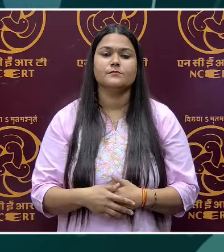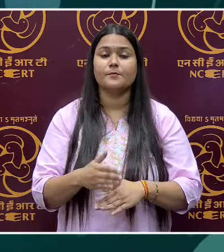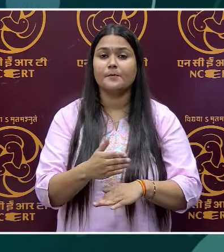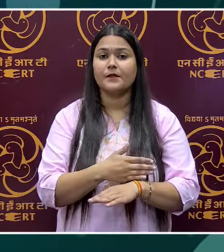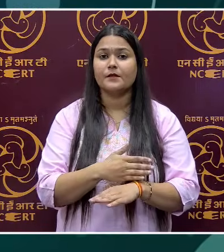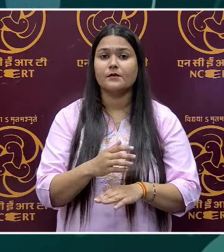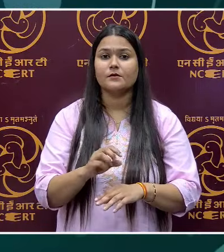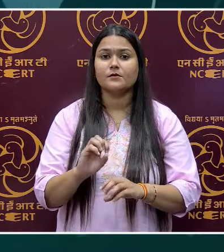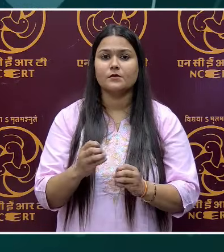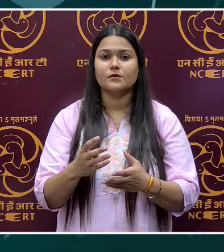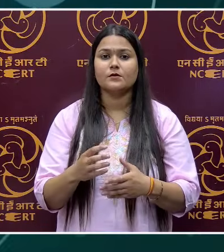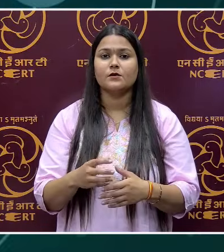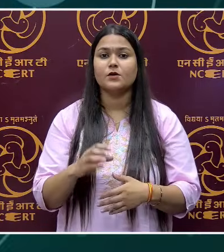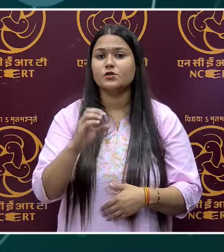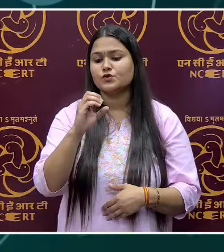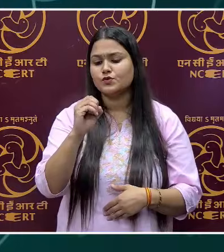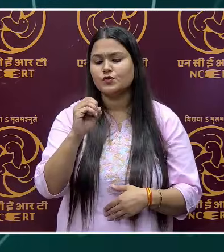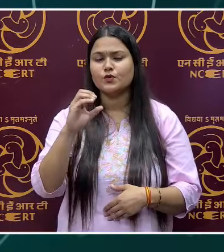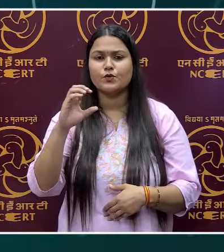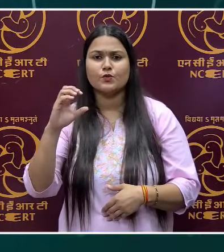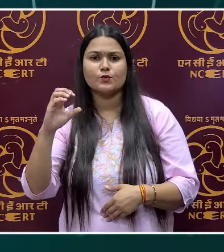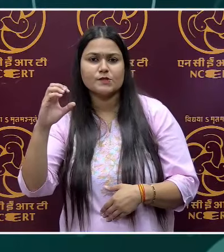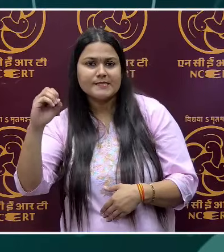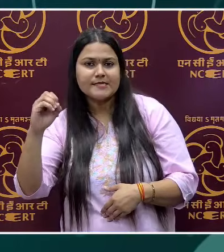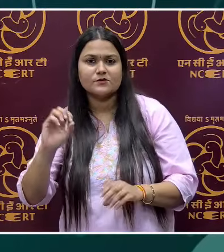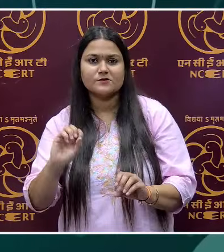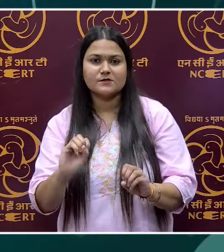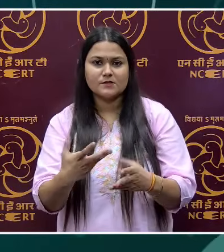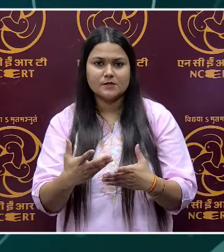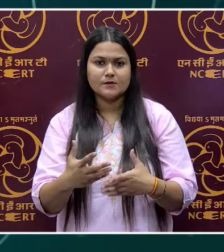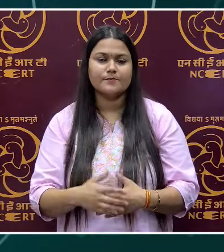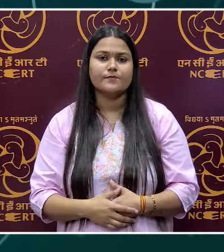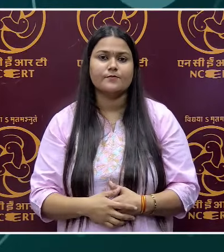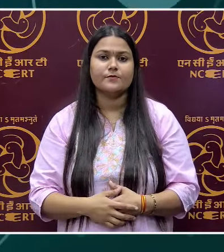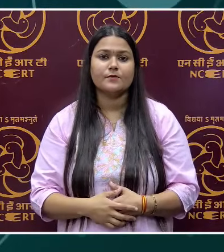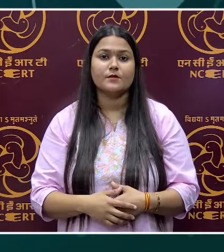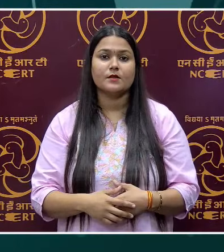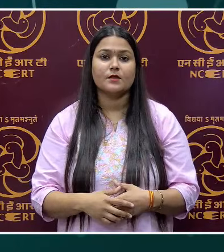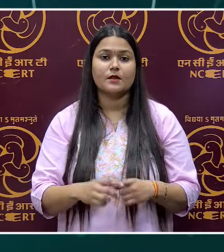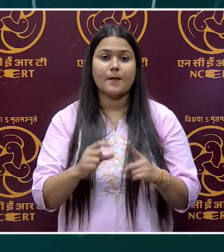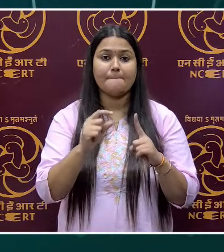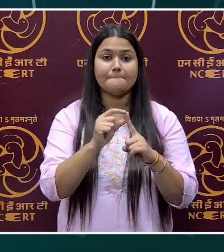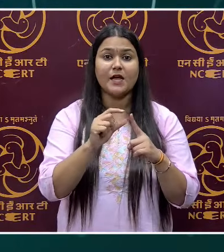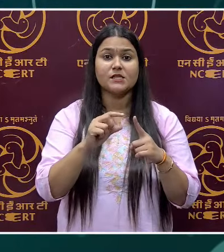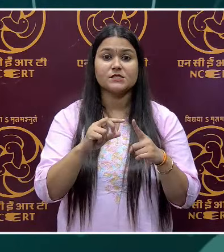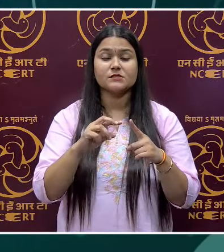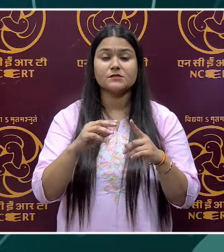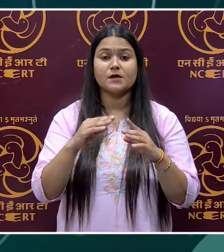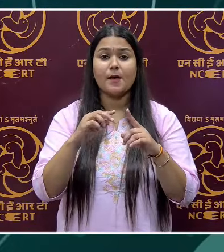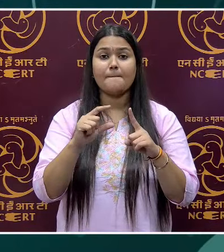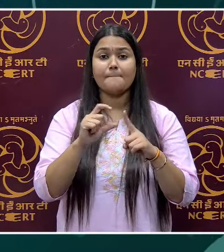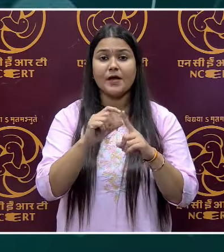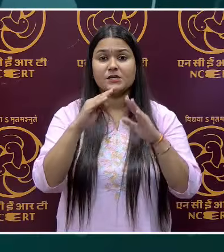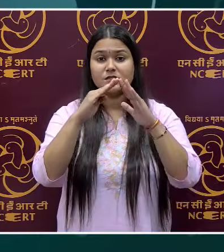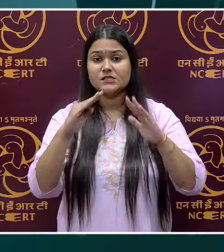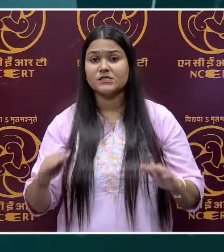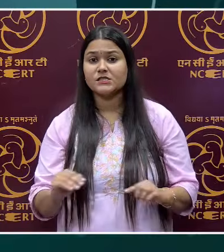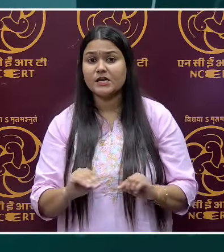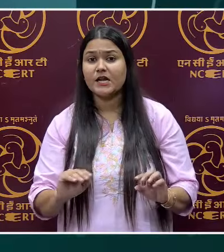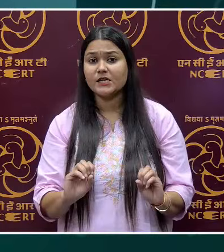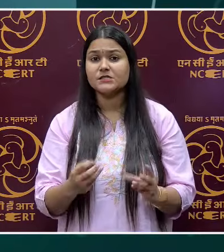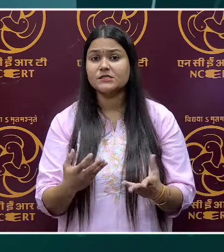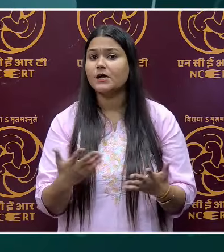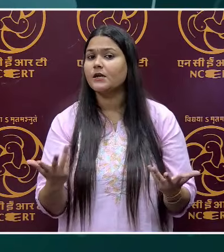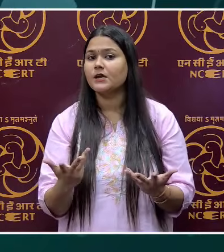from row 0. Pascal's triangle starts with 1, as I have already showed you, it starts with